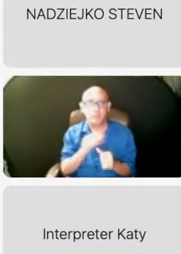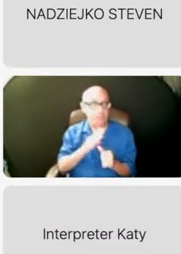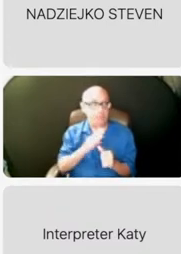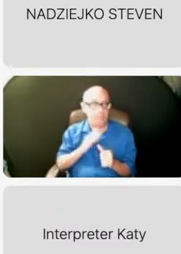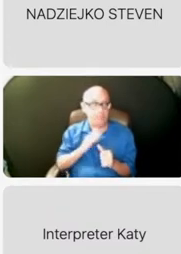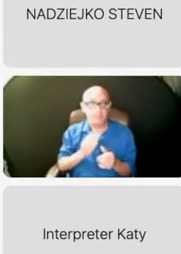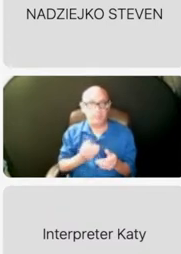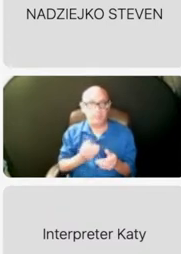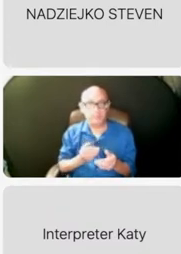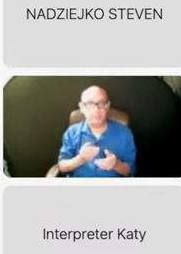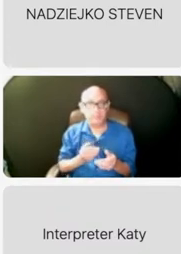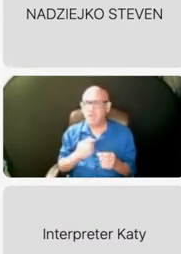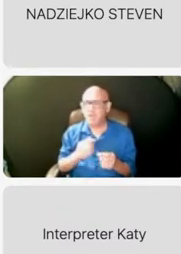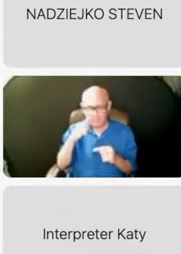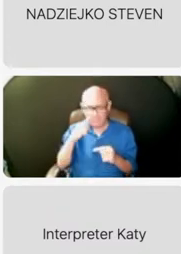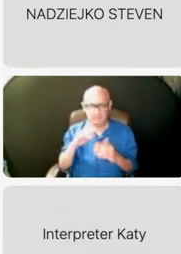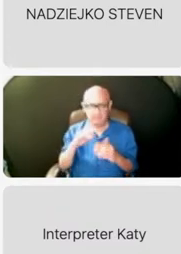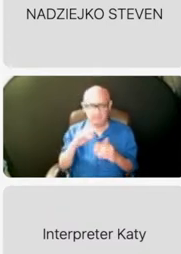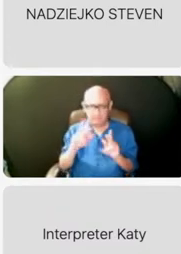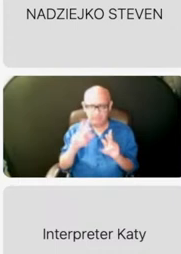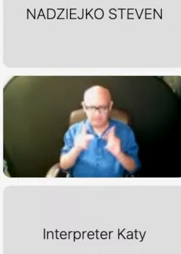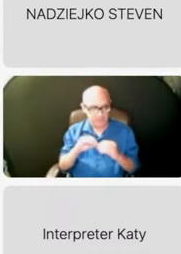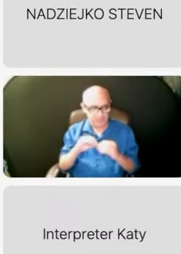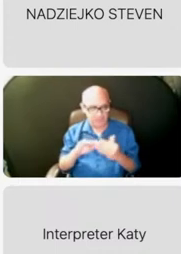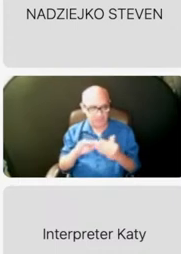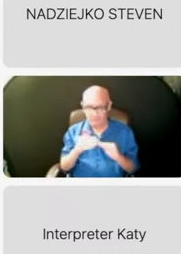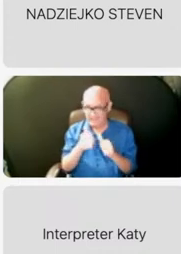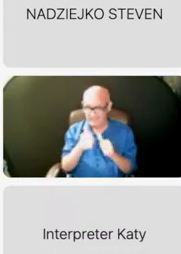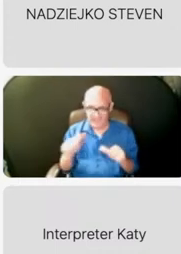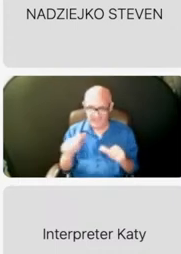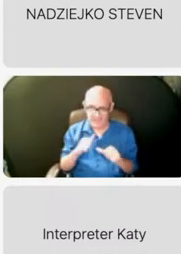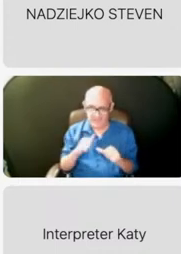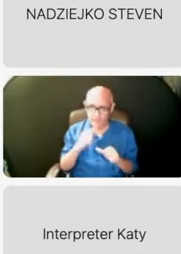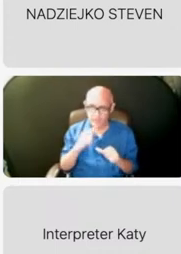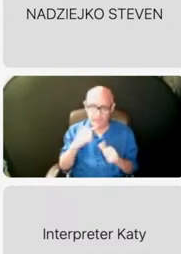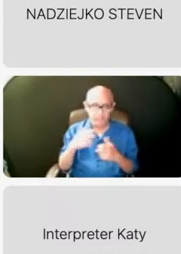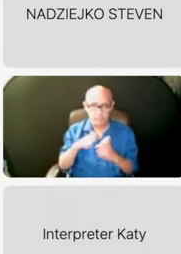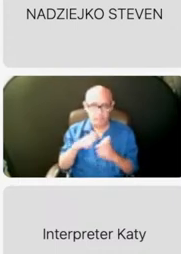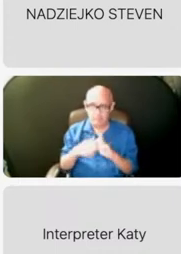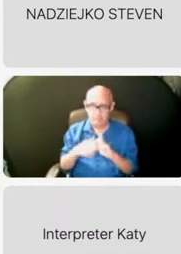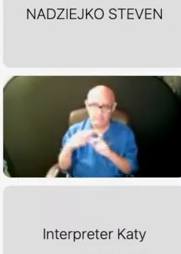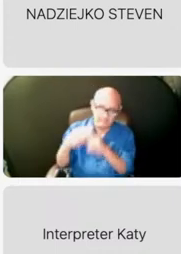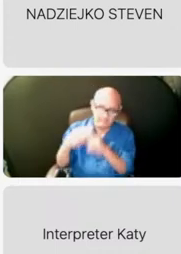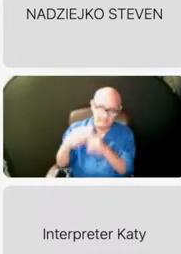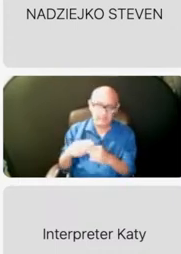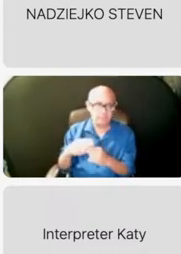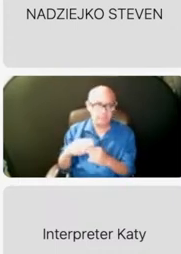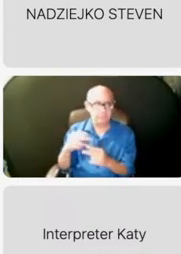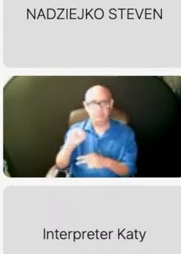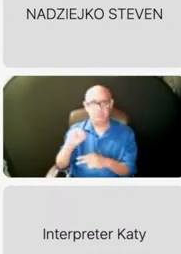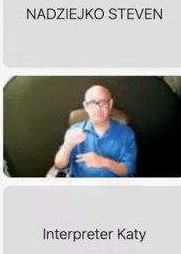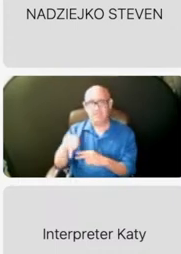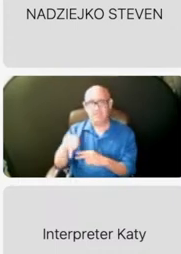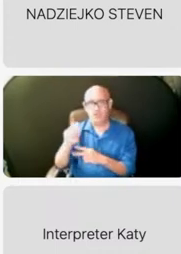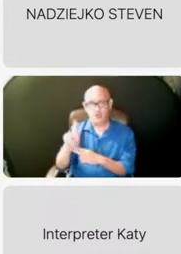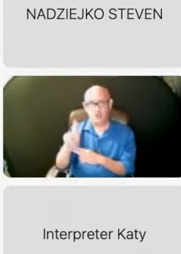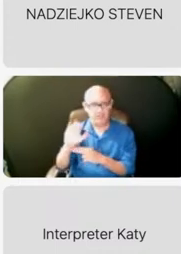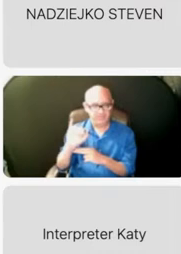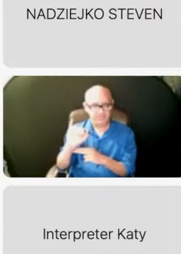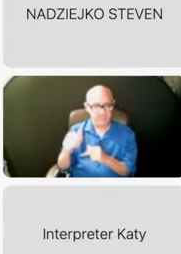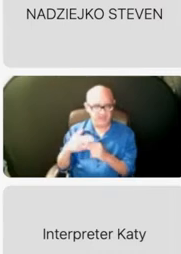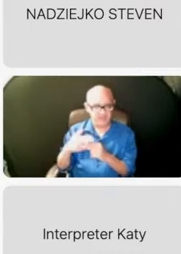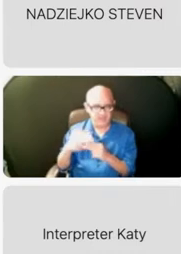the community would have a problem with that name i mean i think it would not be a controversy at all